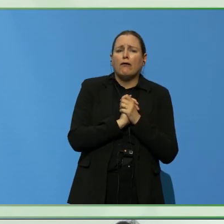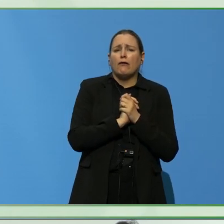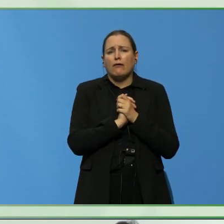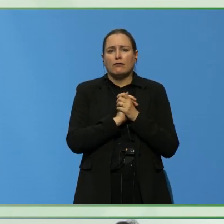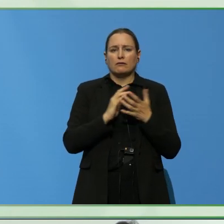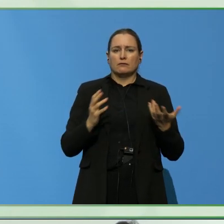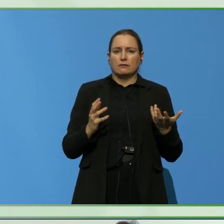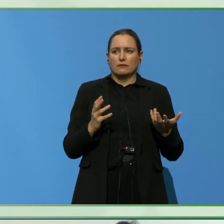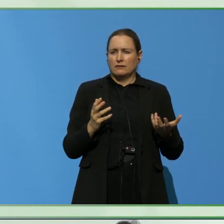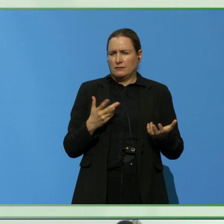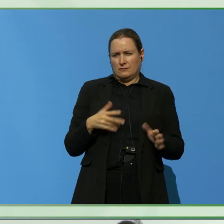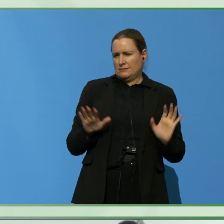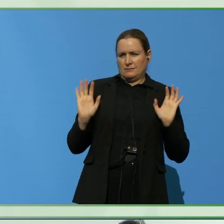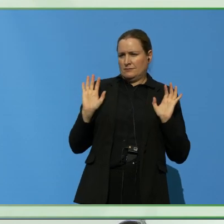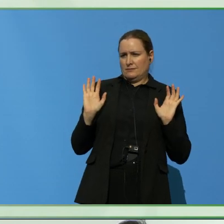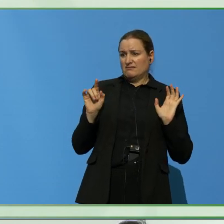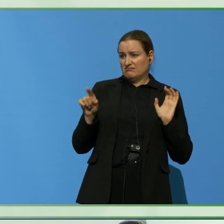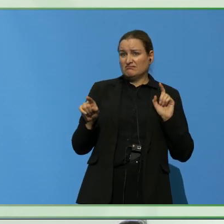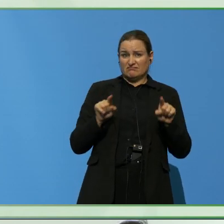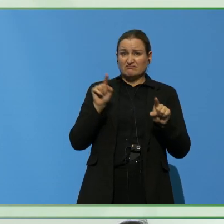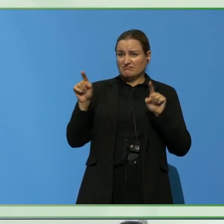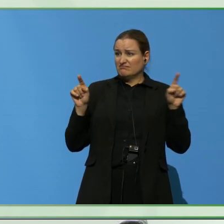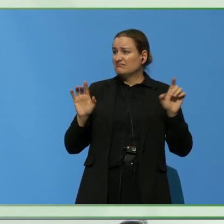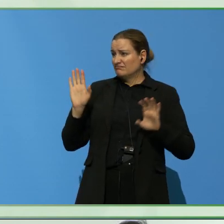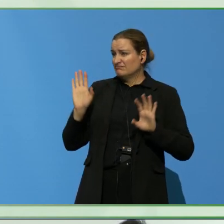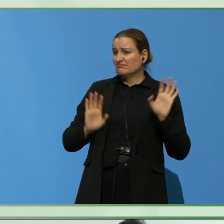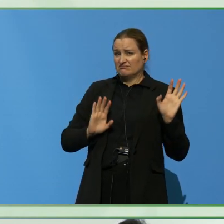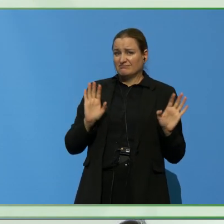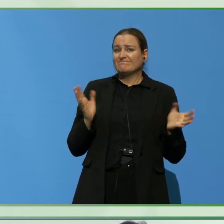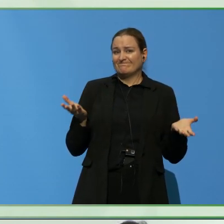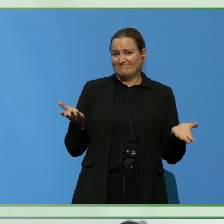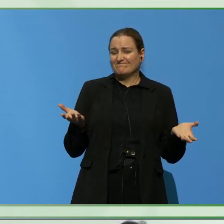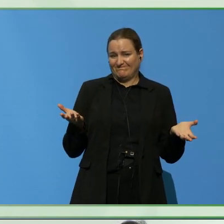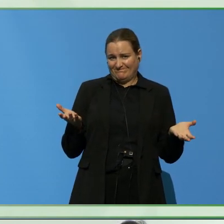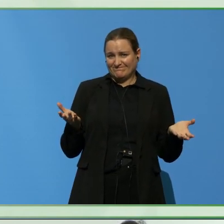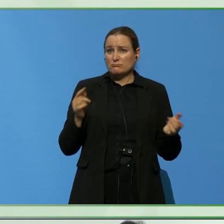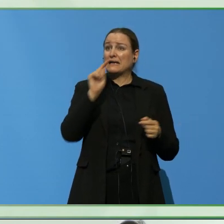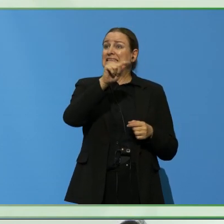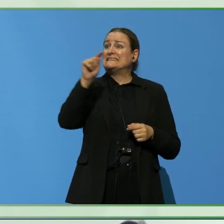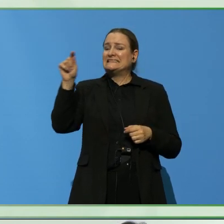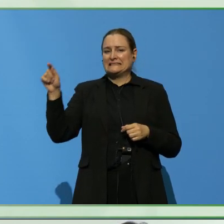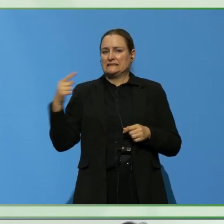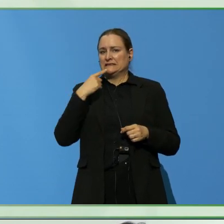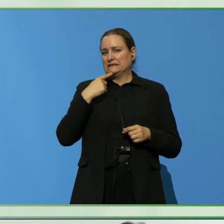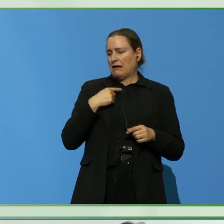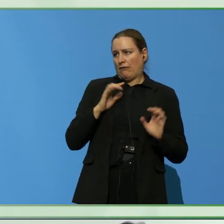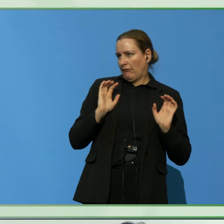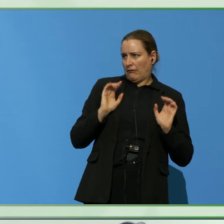this? Yeah, I already see a bunch of hands already. It's for you people that we do what we